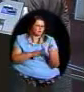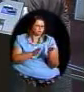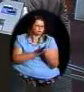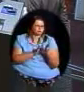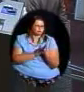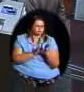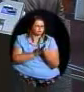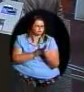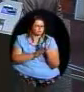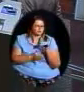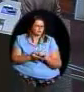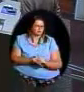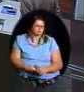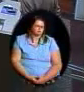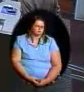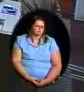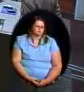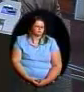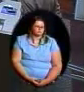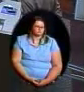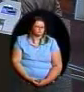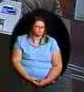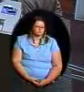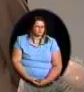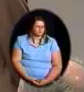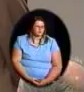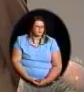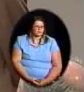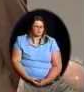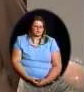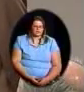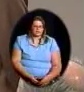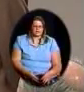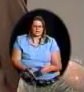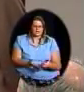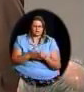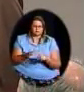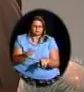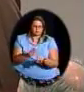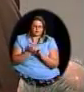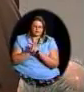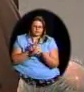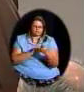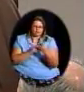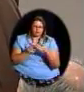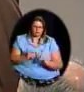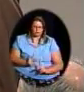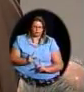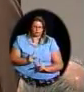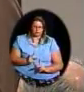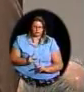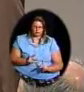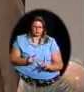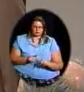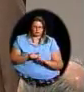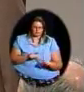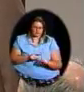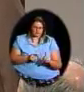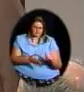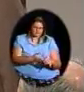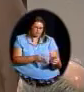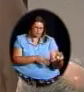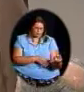that. It has helped to identify a point person, not that it isn't a team around it, but at least it's that person is